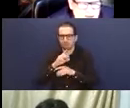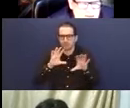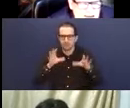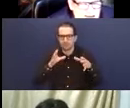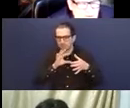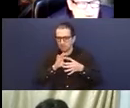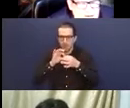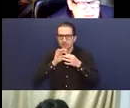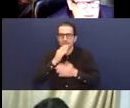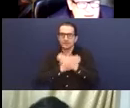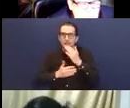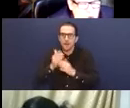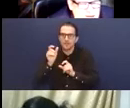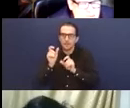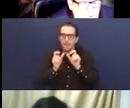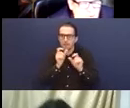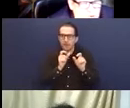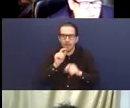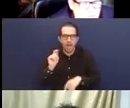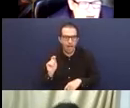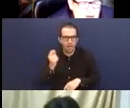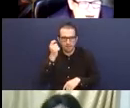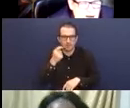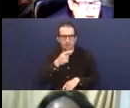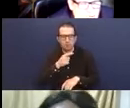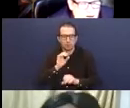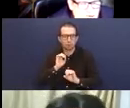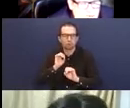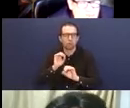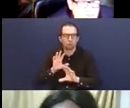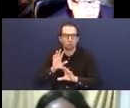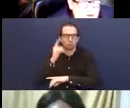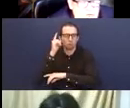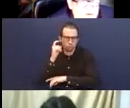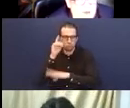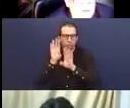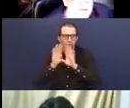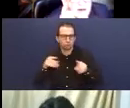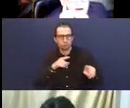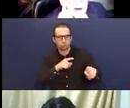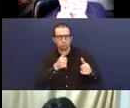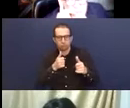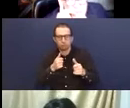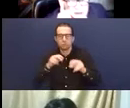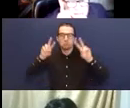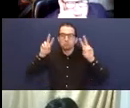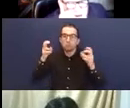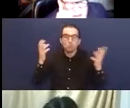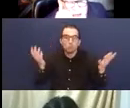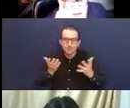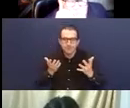real understanding of what data means and why it's important, rather than fill you with too much